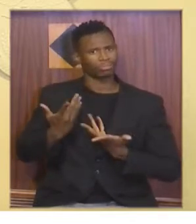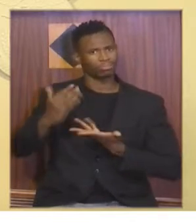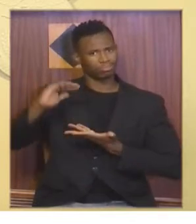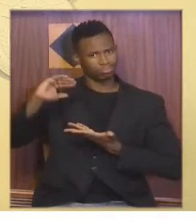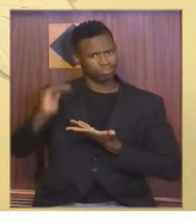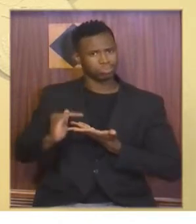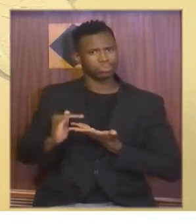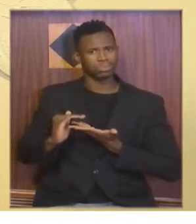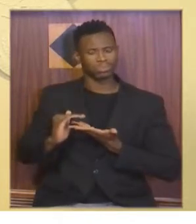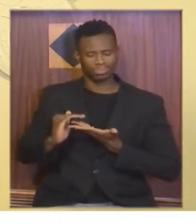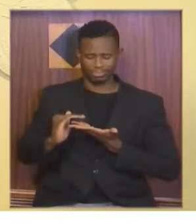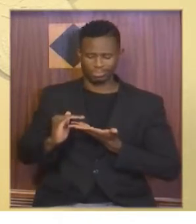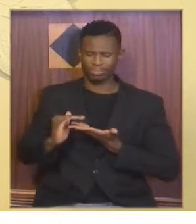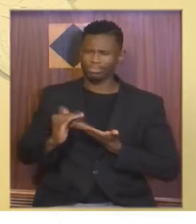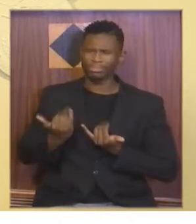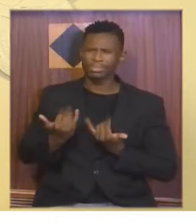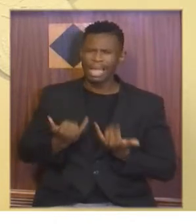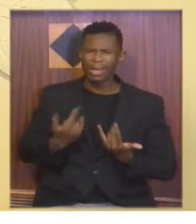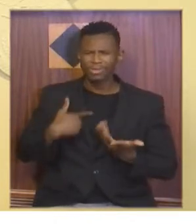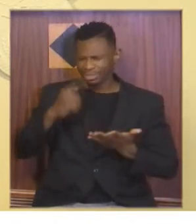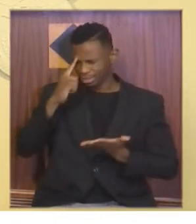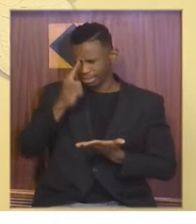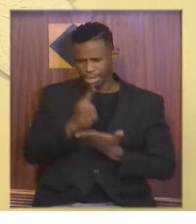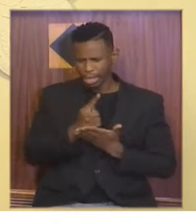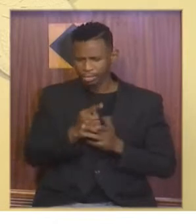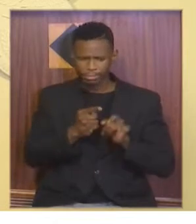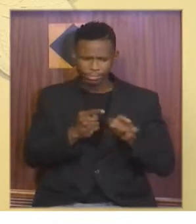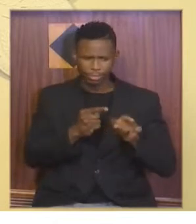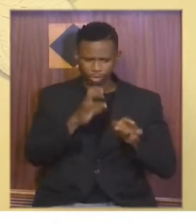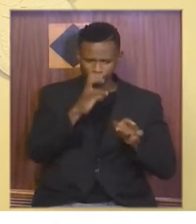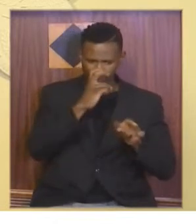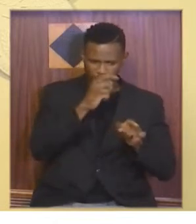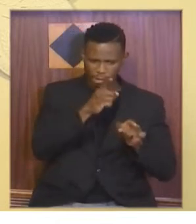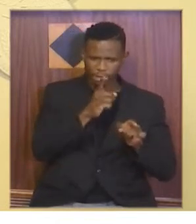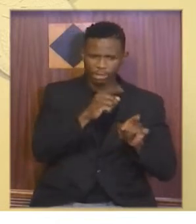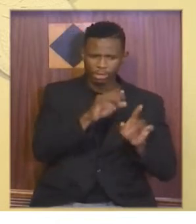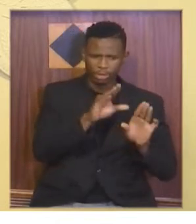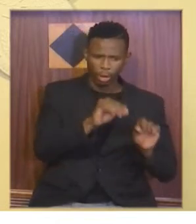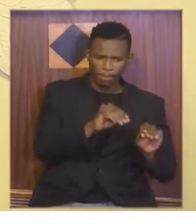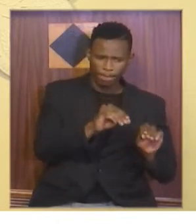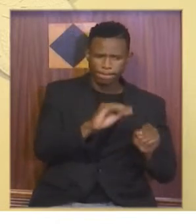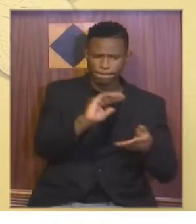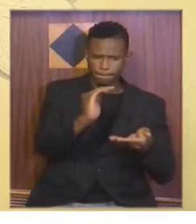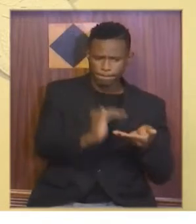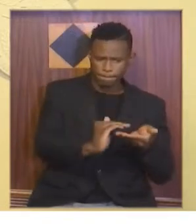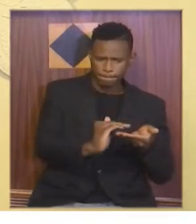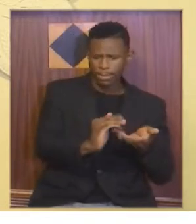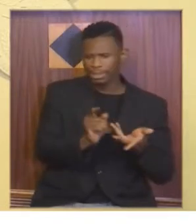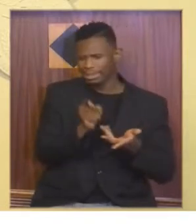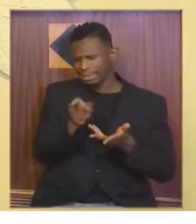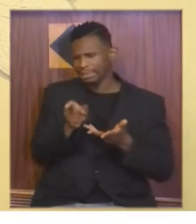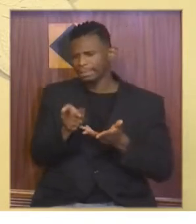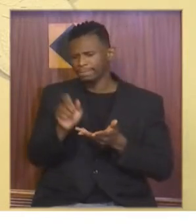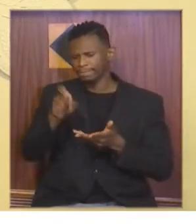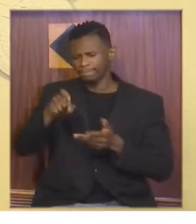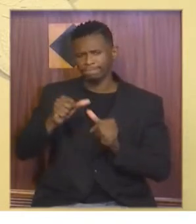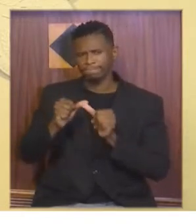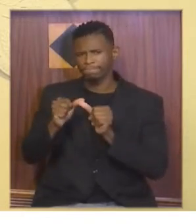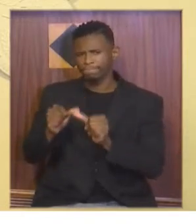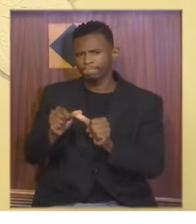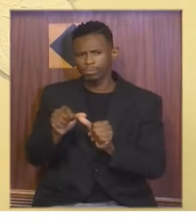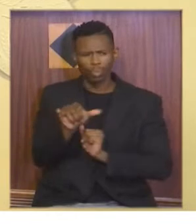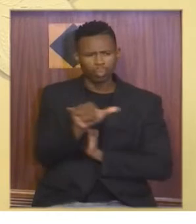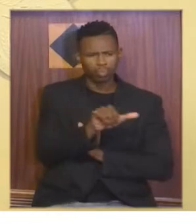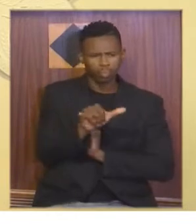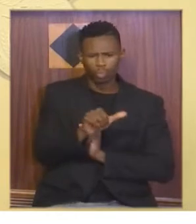In deciding which restrictions to ease and which to keep in place, we are obviously